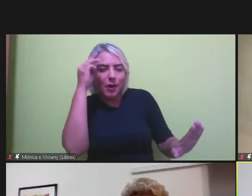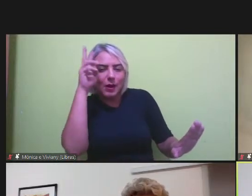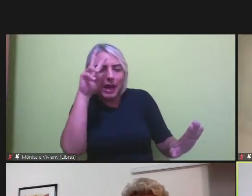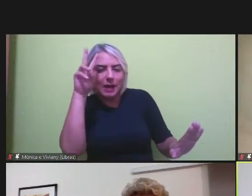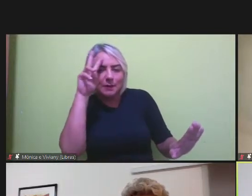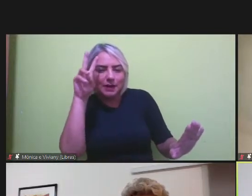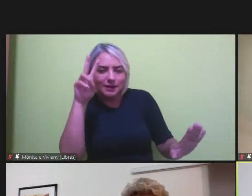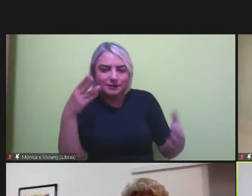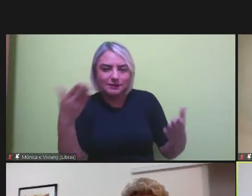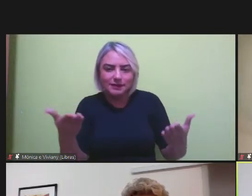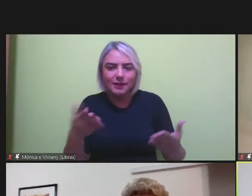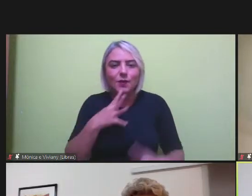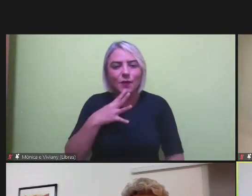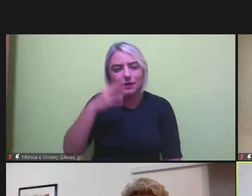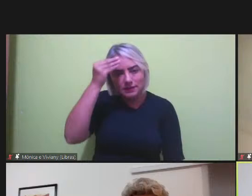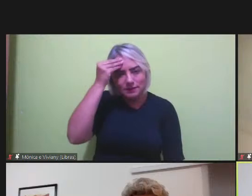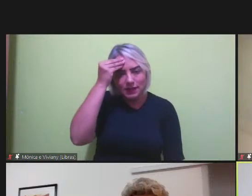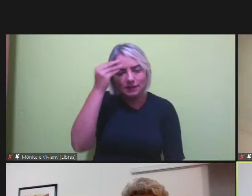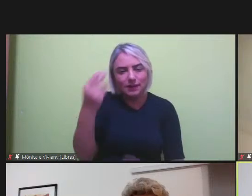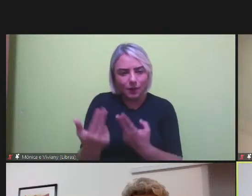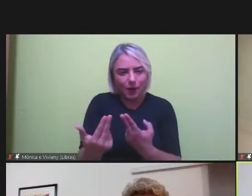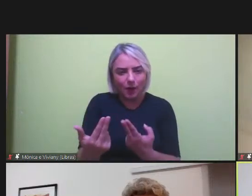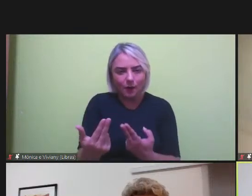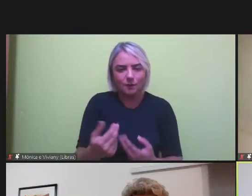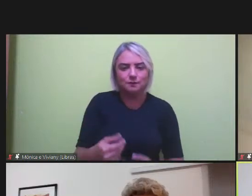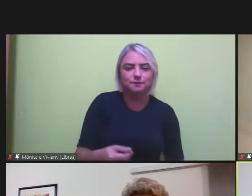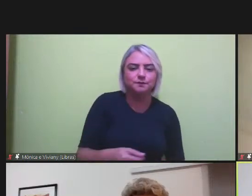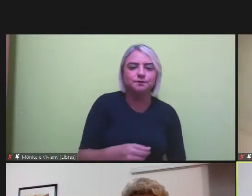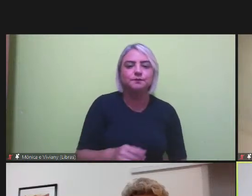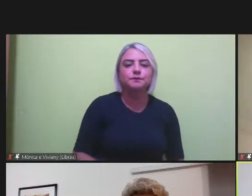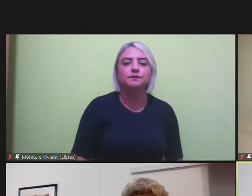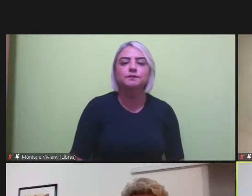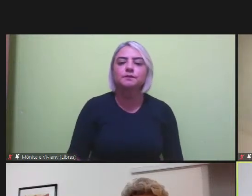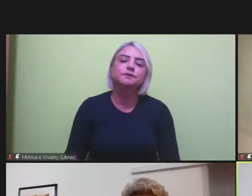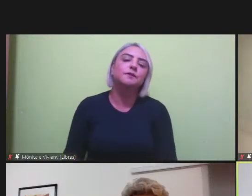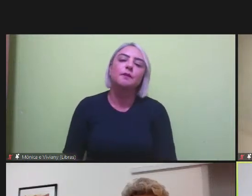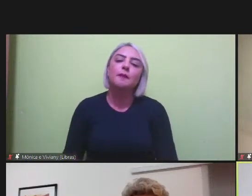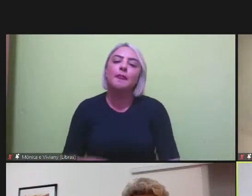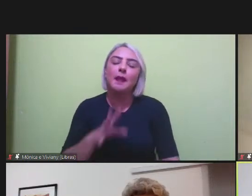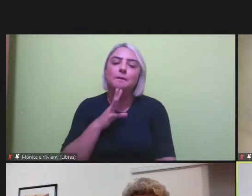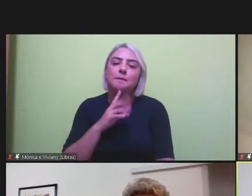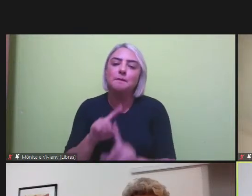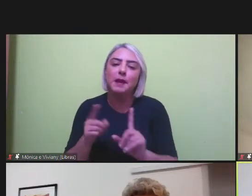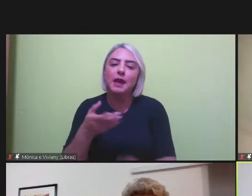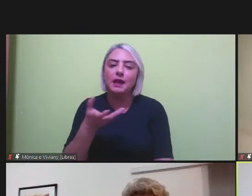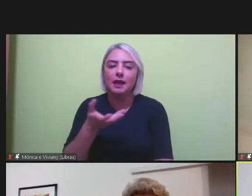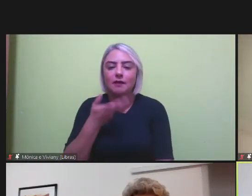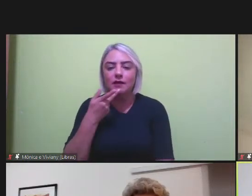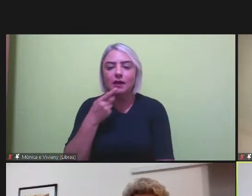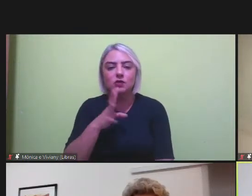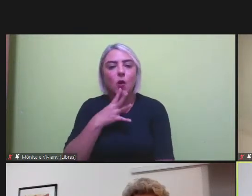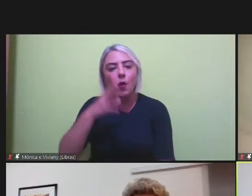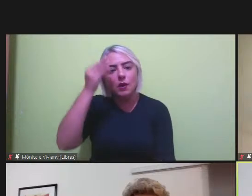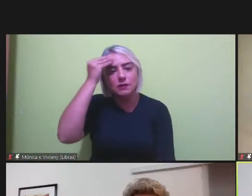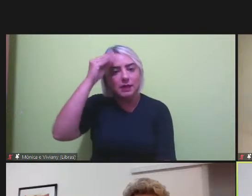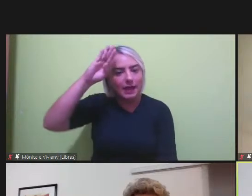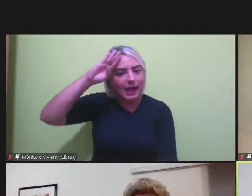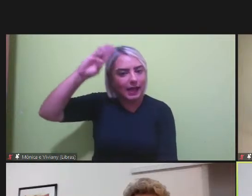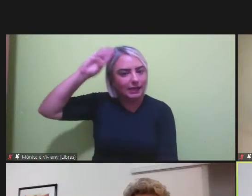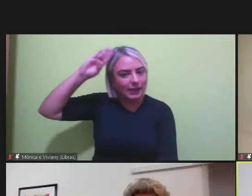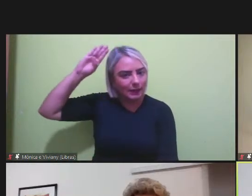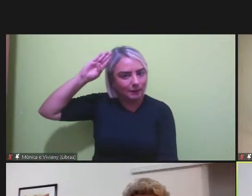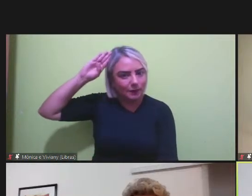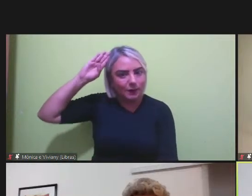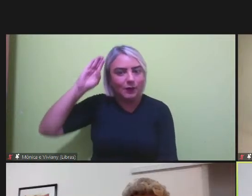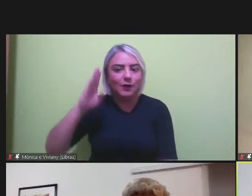eu we acho que o remember it. conhecimento But também é assim, I nesse believe that sentido, para knowledge is the falar. Eu same, queria dizer que não é works in the somente o same way. conhecimento I'm a bit acadêmico, né? suspicious in Eu estou